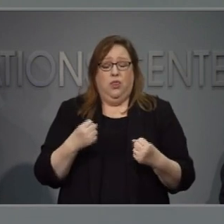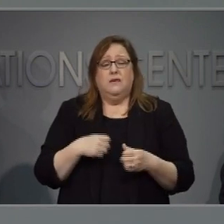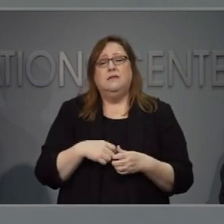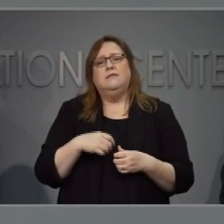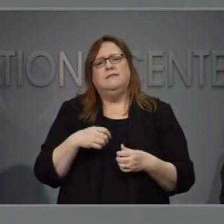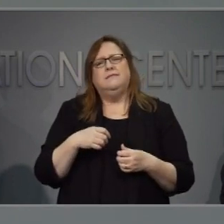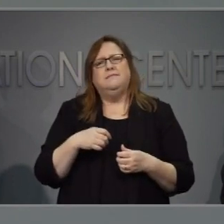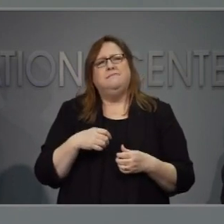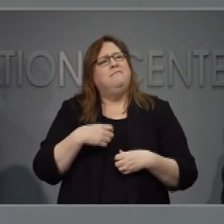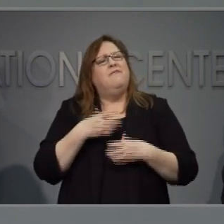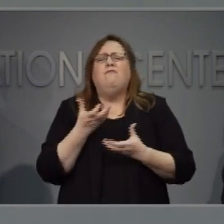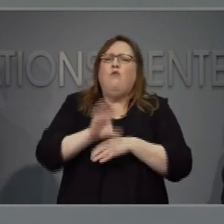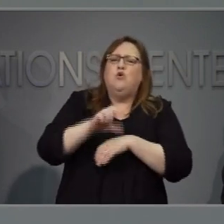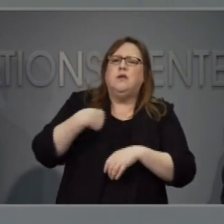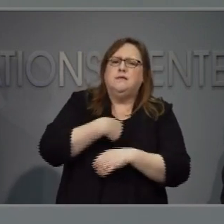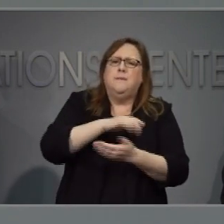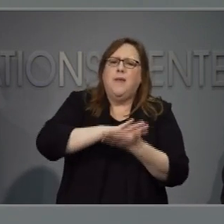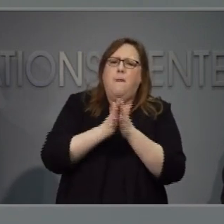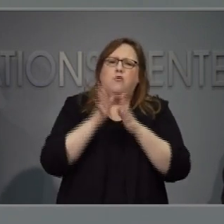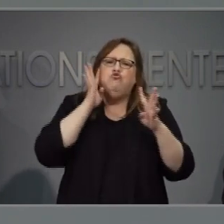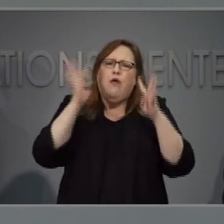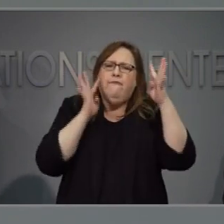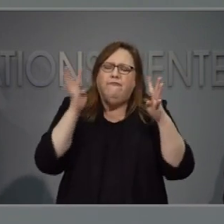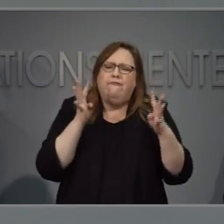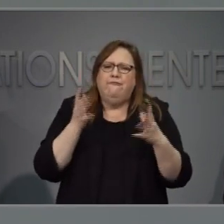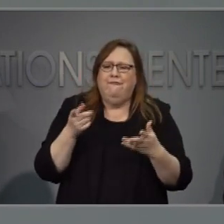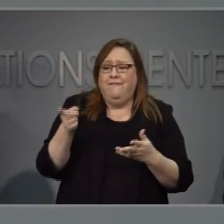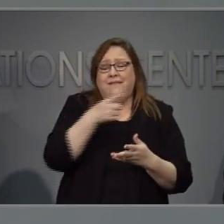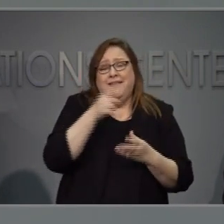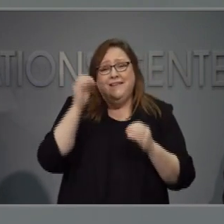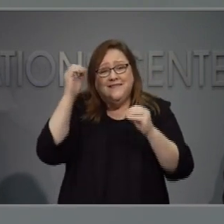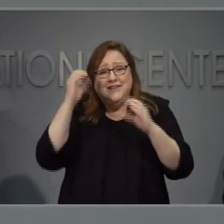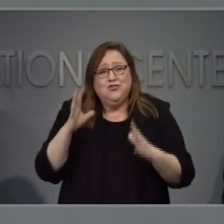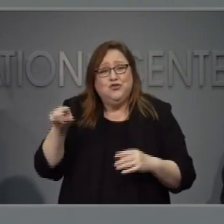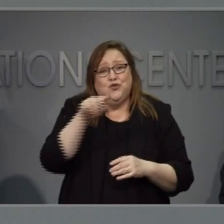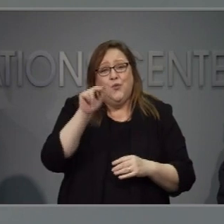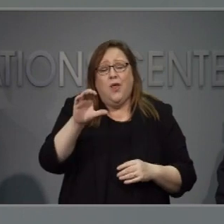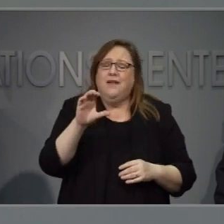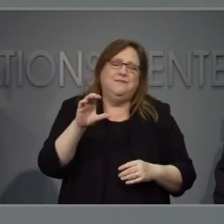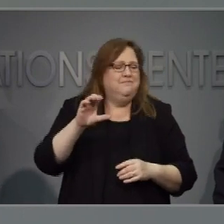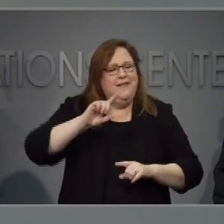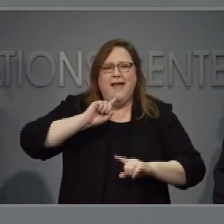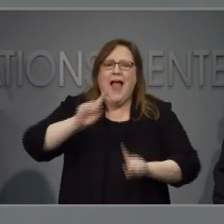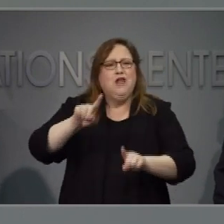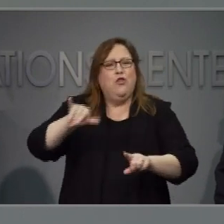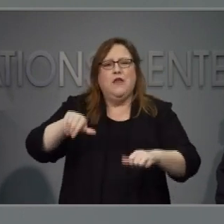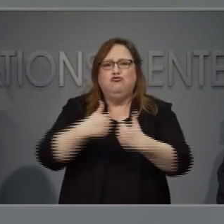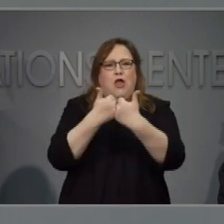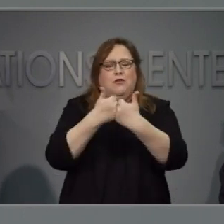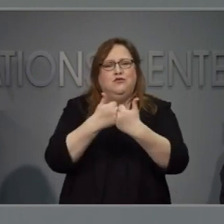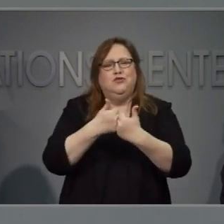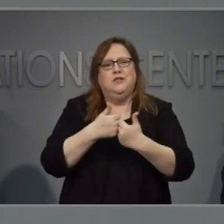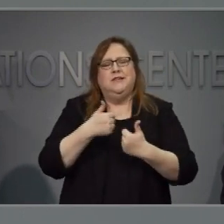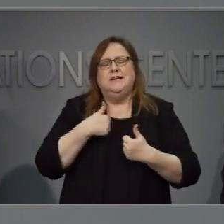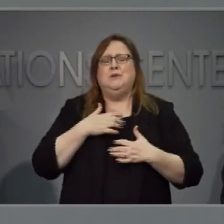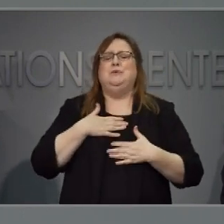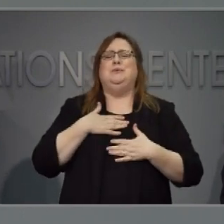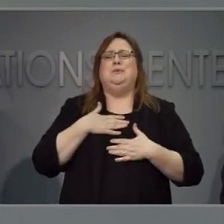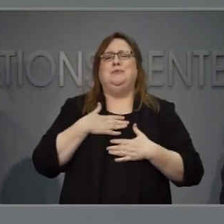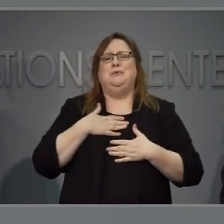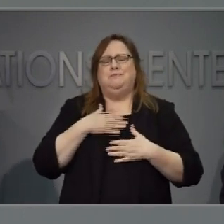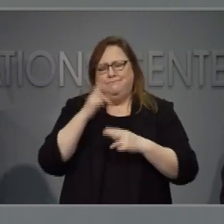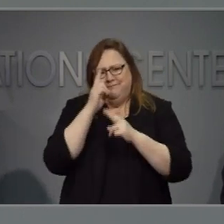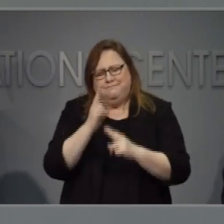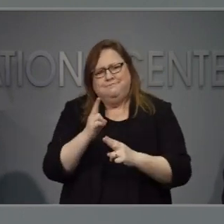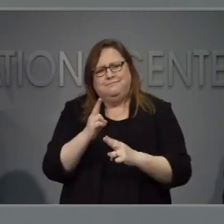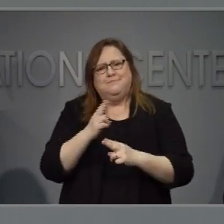North Carolina have, without hesitation, answered this call. It is with great admiration that we express